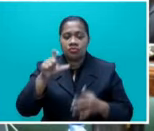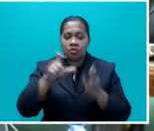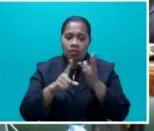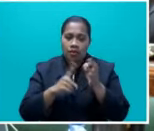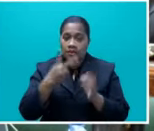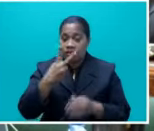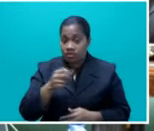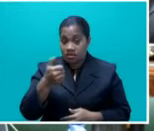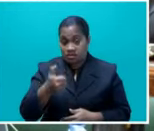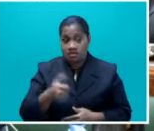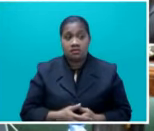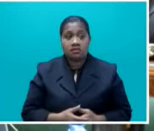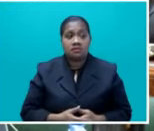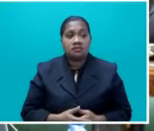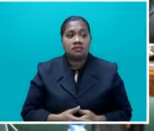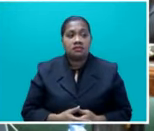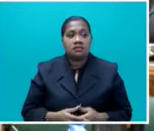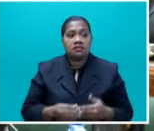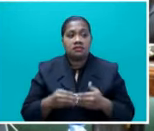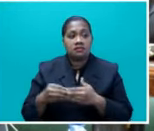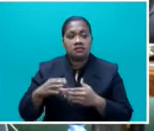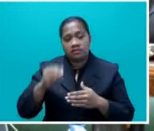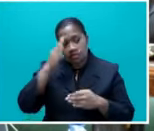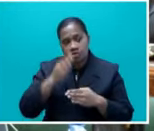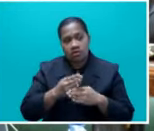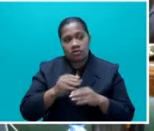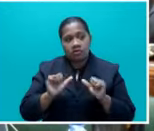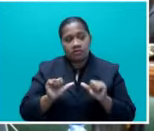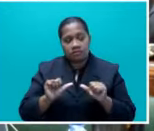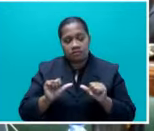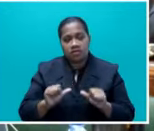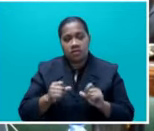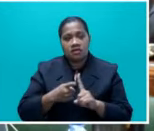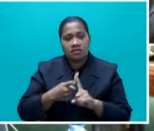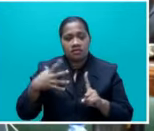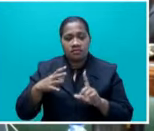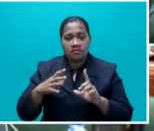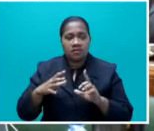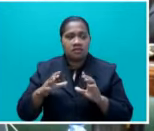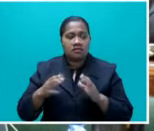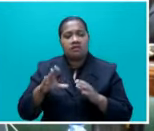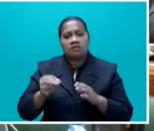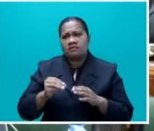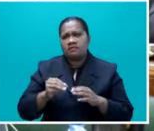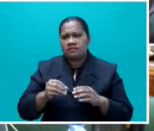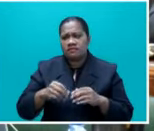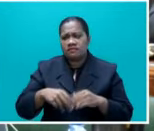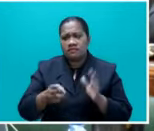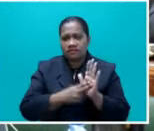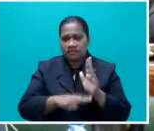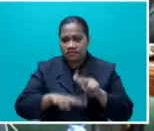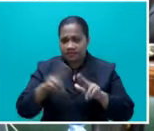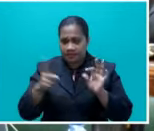COP26. This is the leader of the Hope Party, former president of the National Federation Party. Since COP26